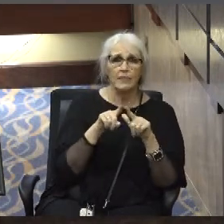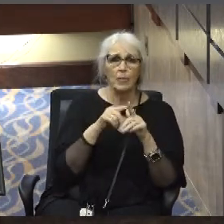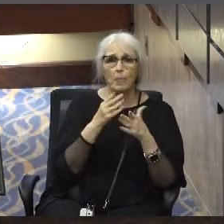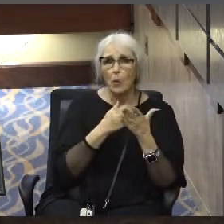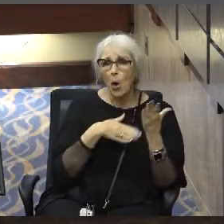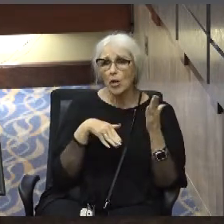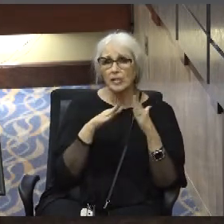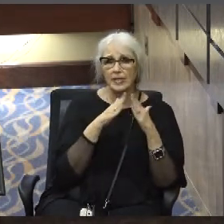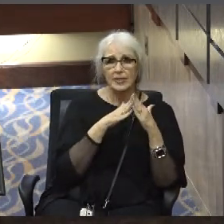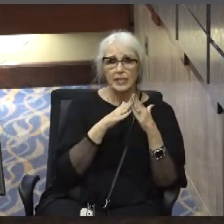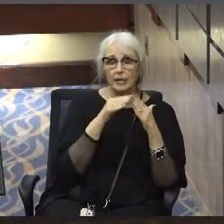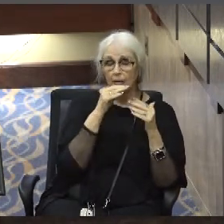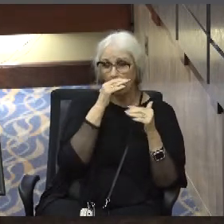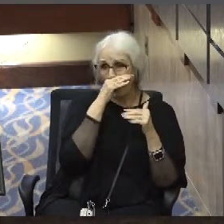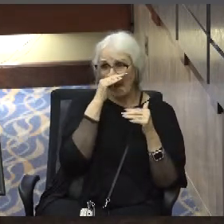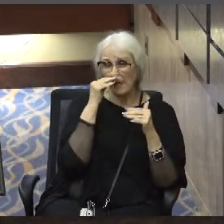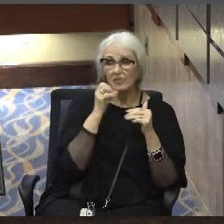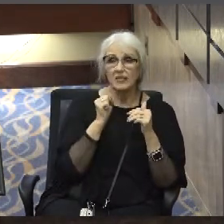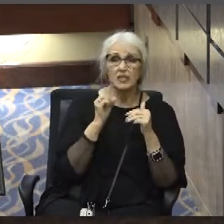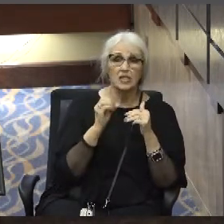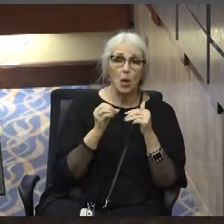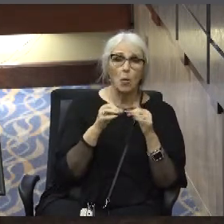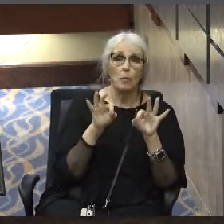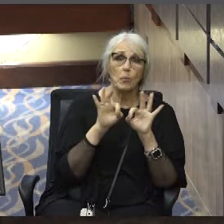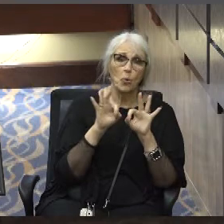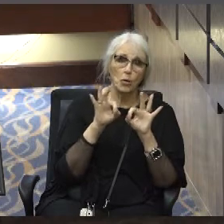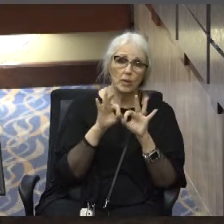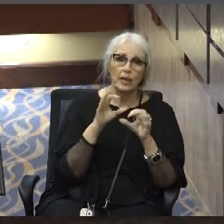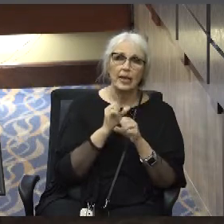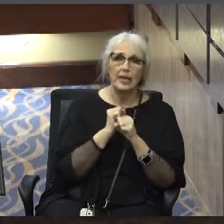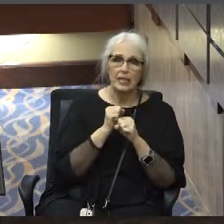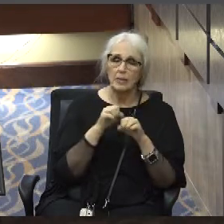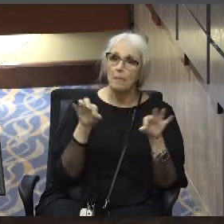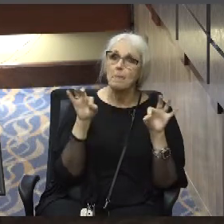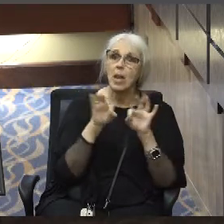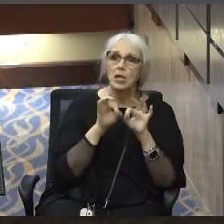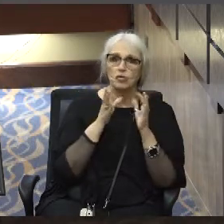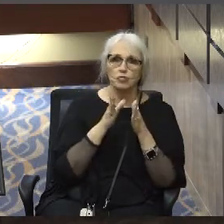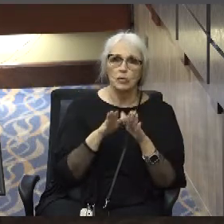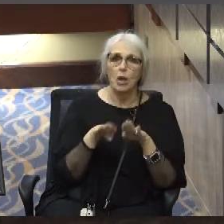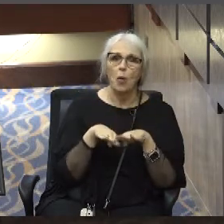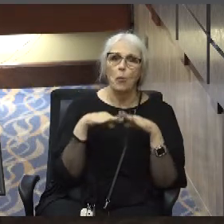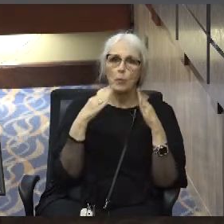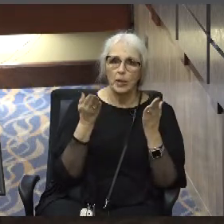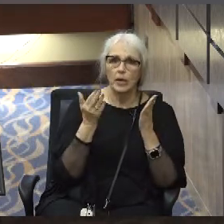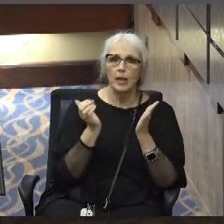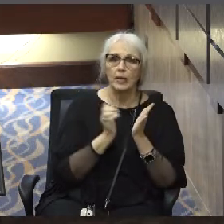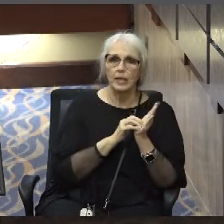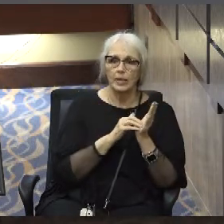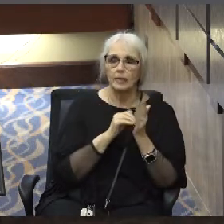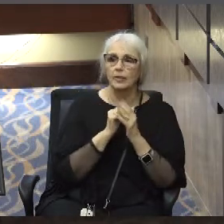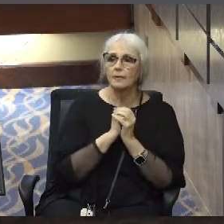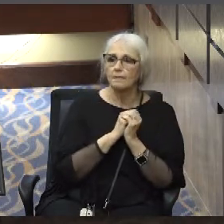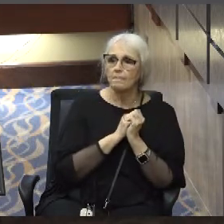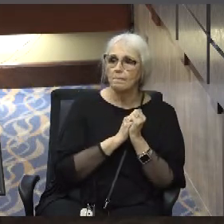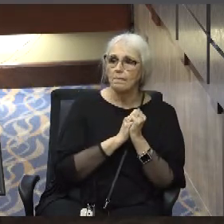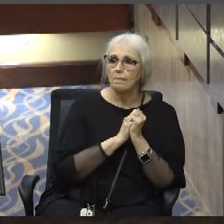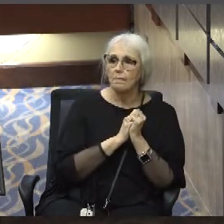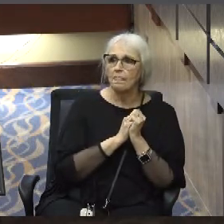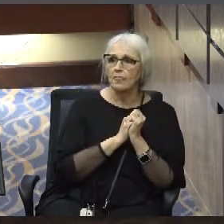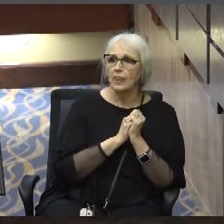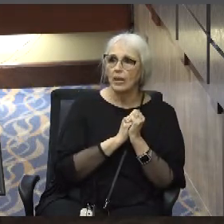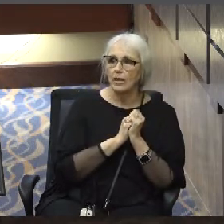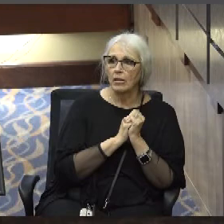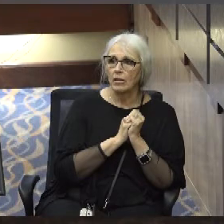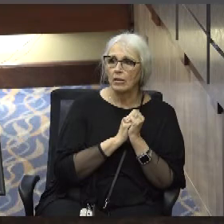But it's so important to get these major thoroughfares kind of opened back up to Alicia's comment about Dutton kind